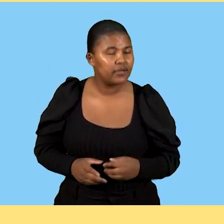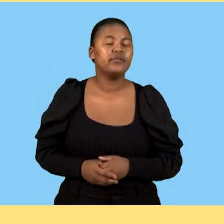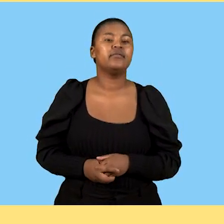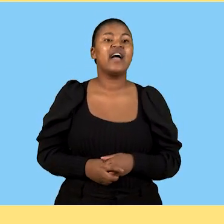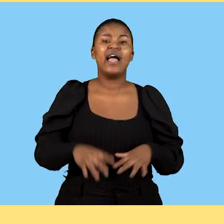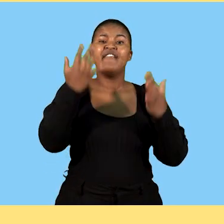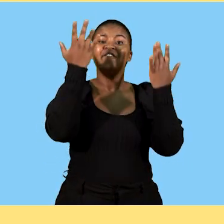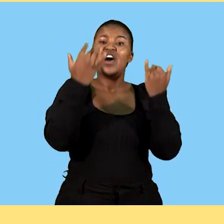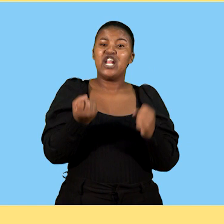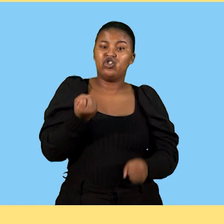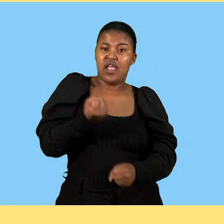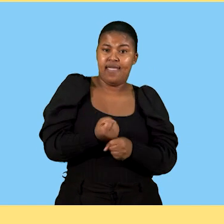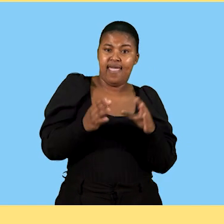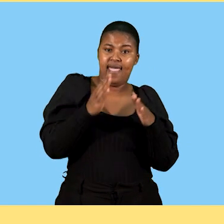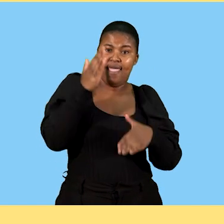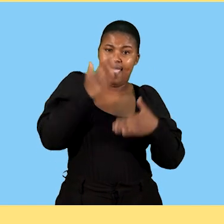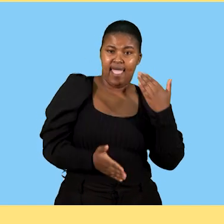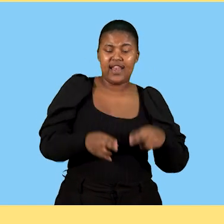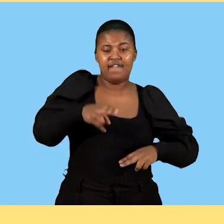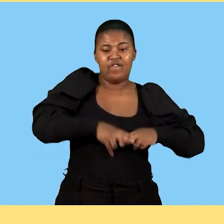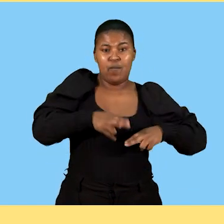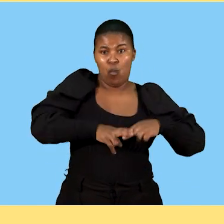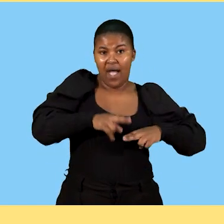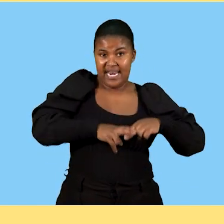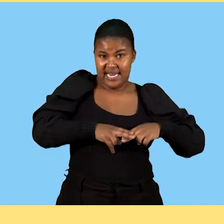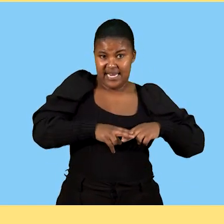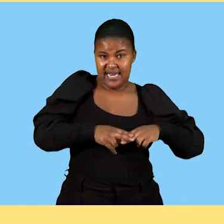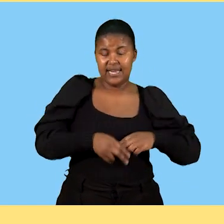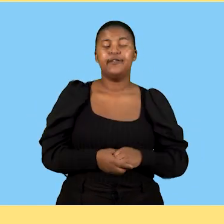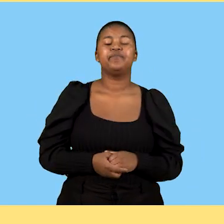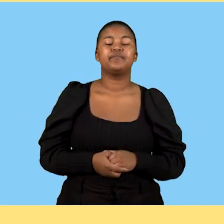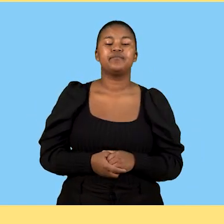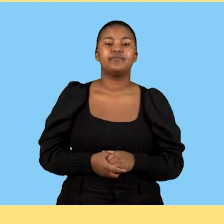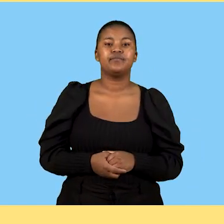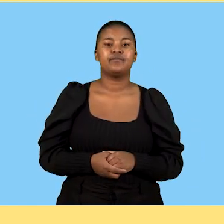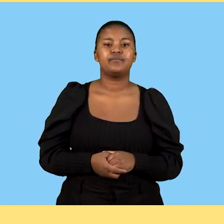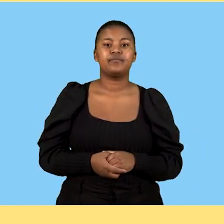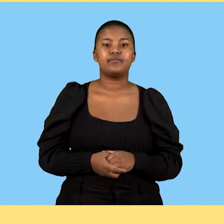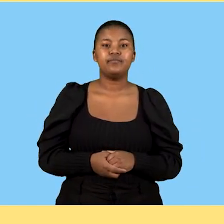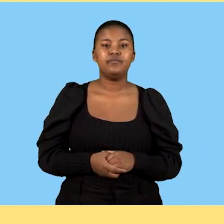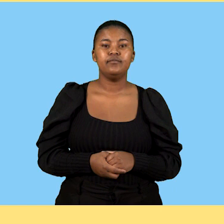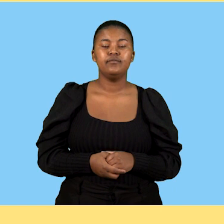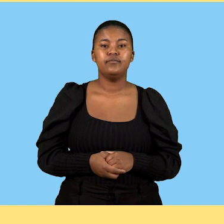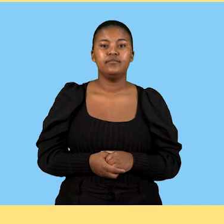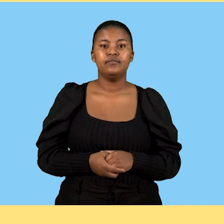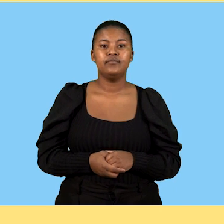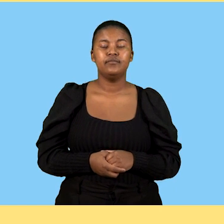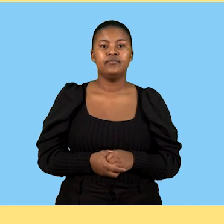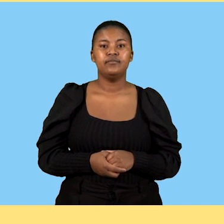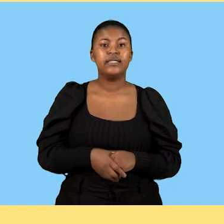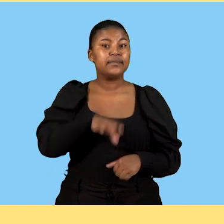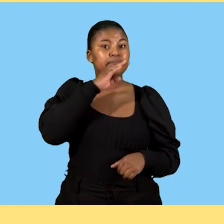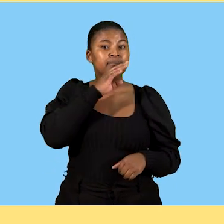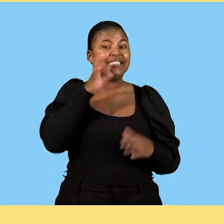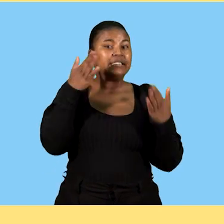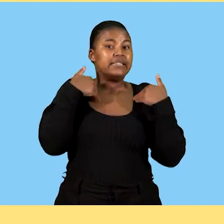if a financial year is ending in February, it ends in February. It simply means it